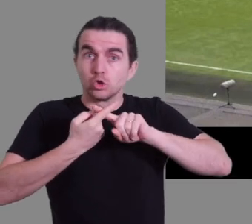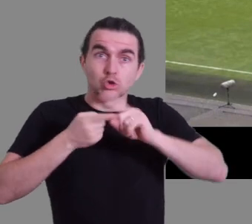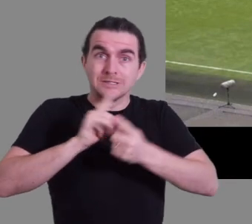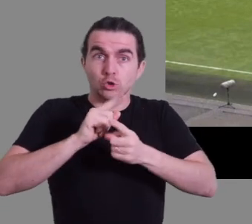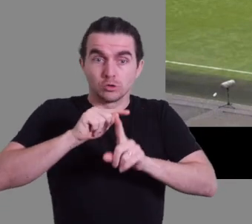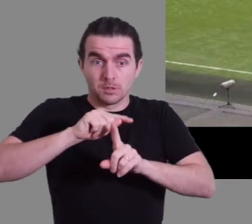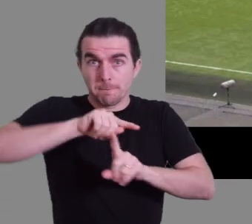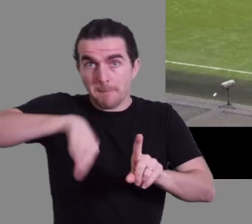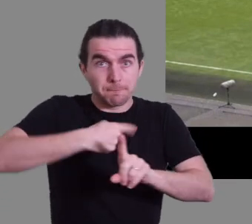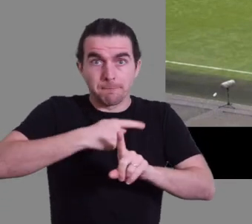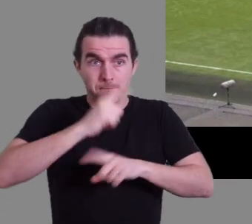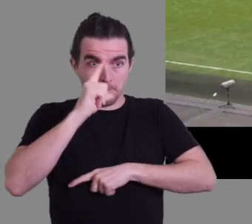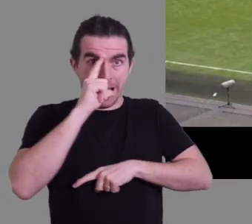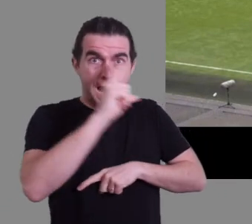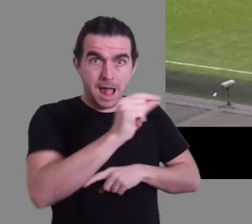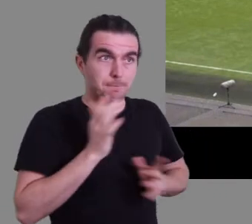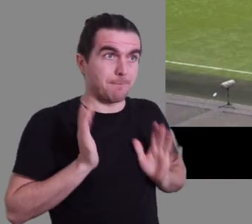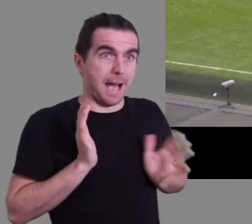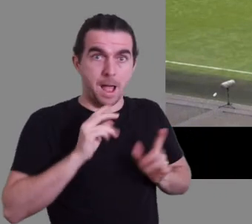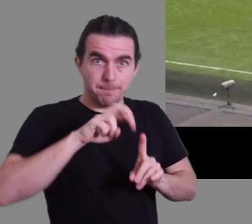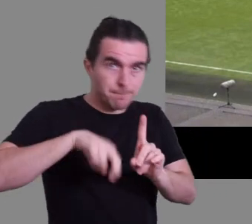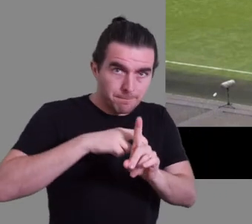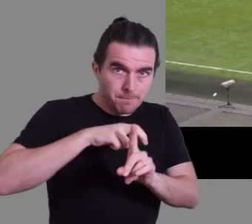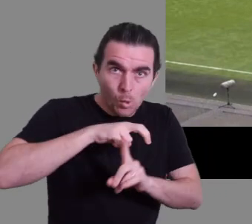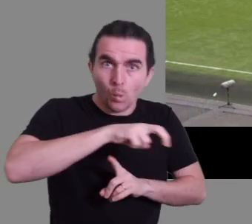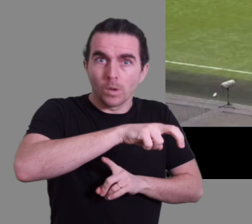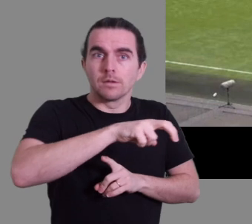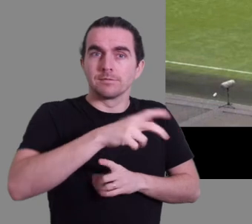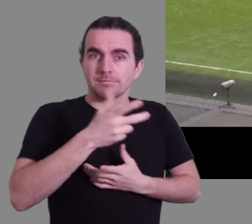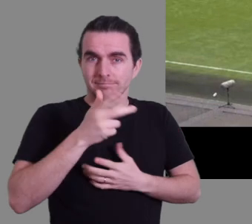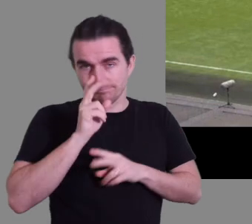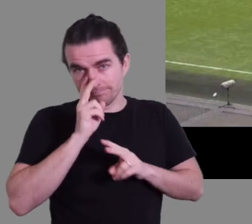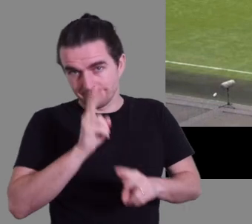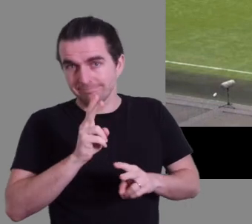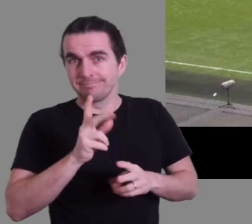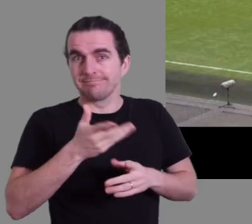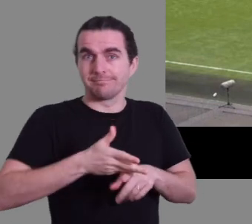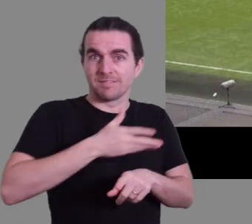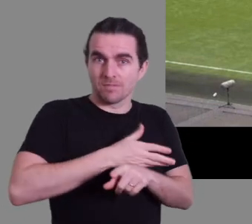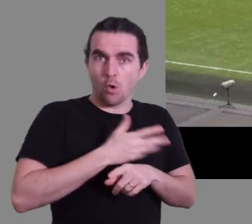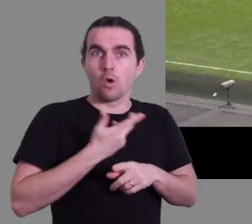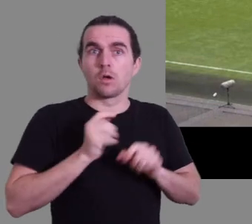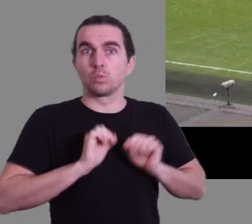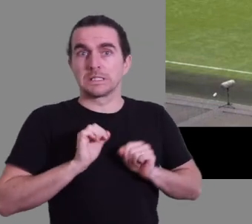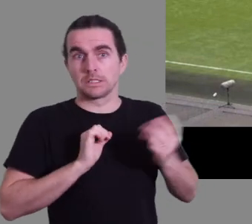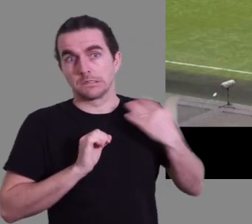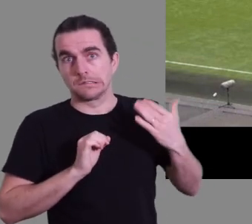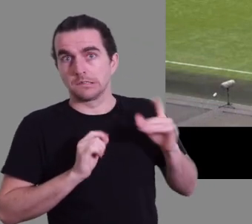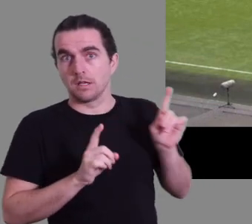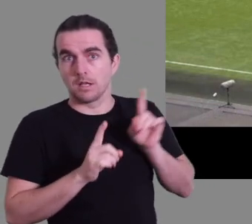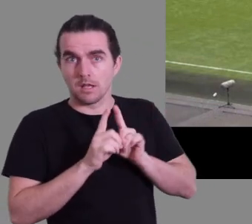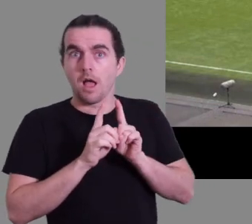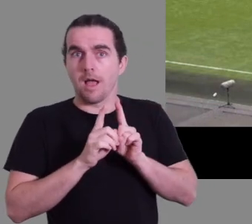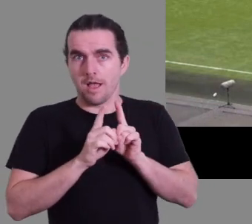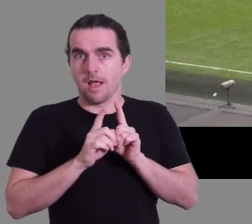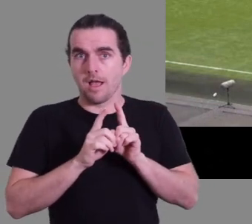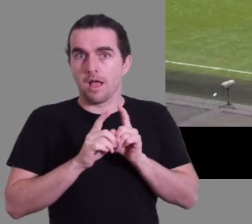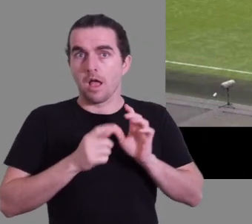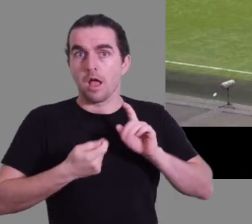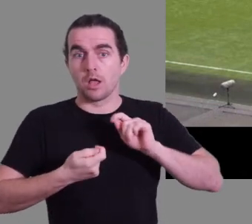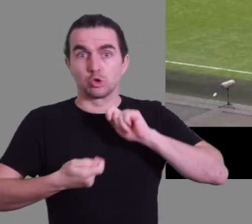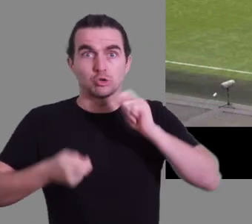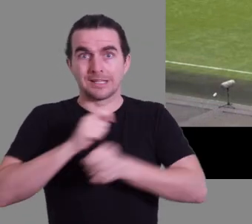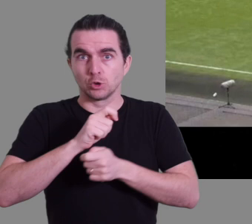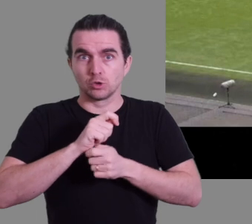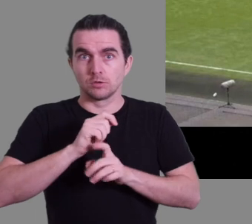speed, disguise, using your body and timing. Yeah. And you'd look at what he did beforehand. Beforehand, he sucked him in. During, he did the